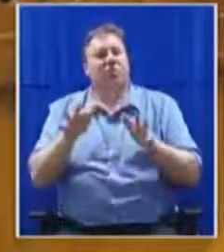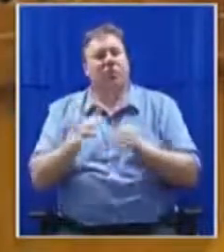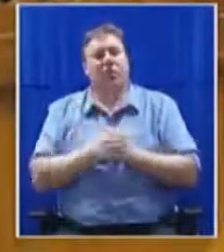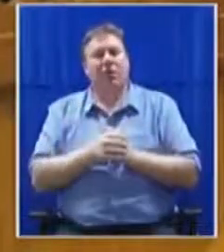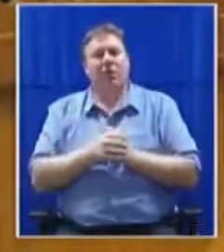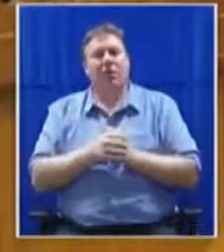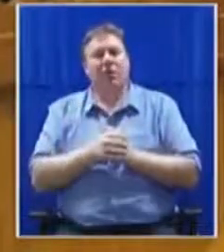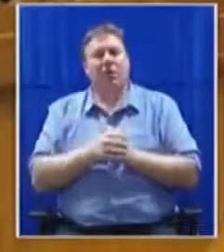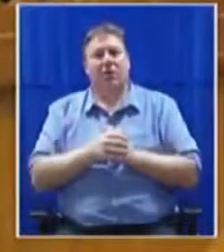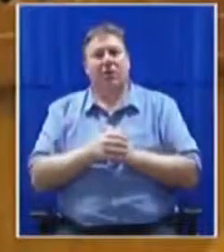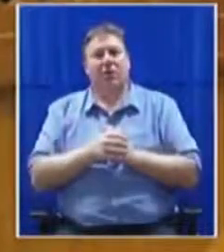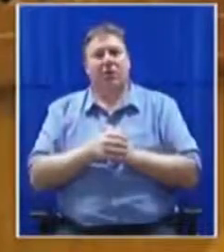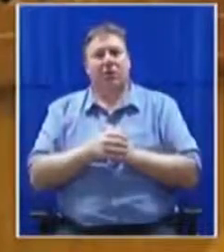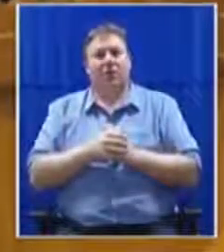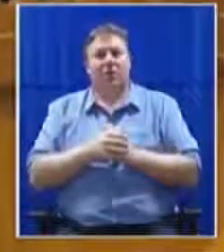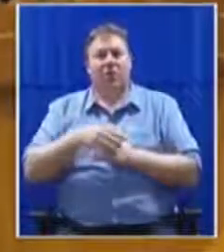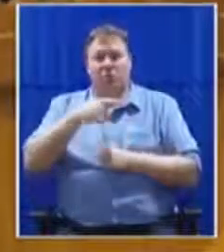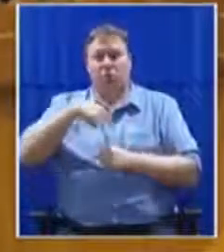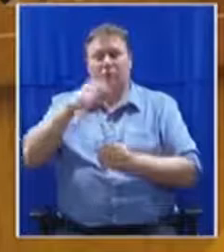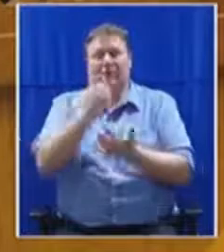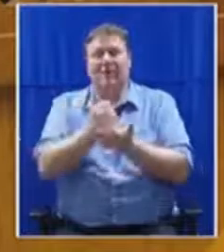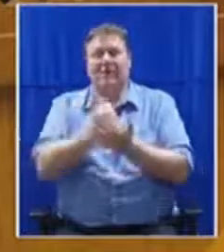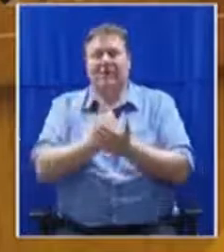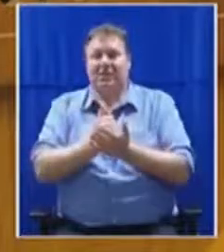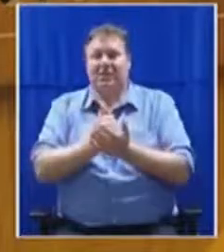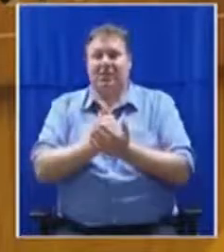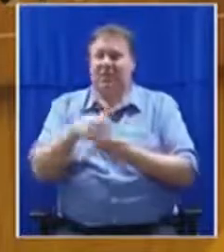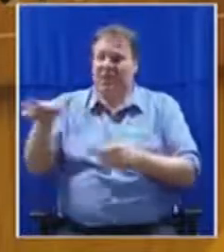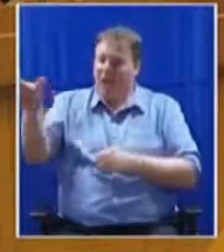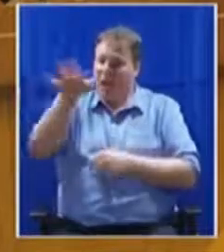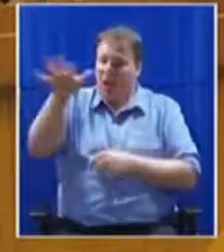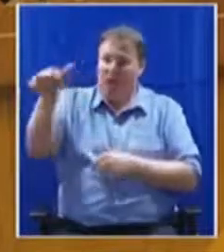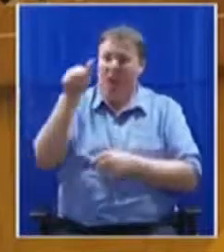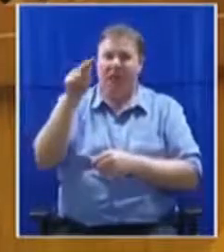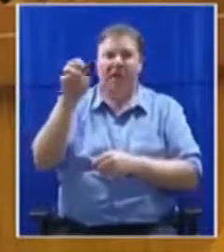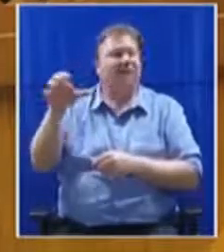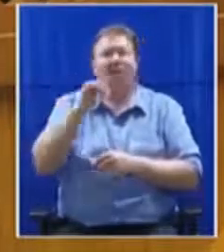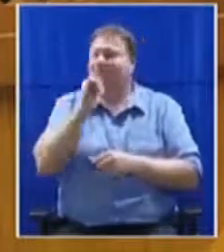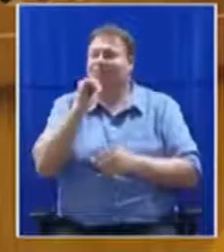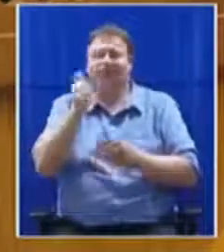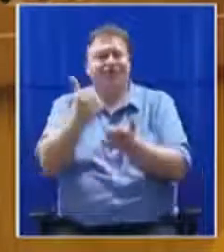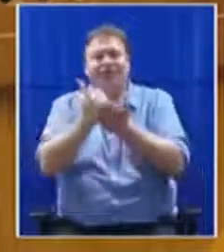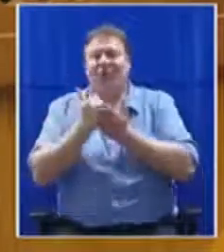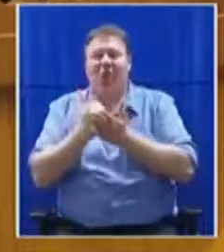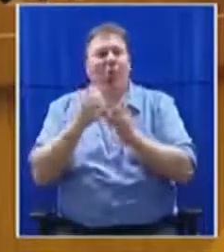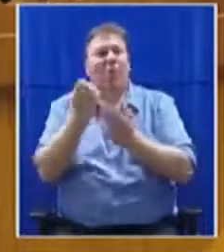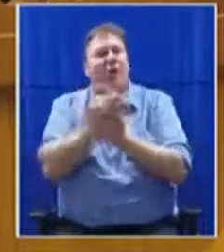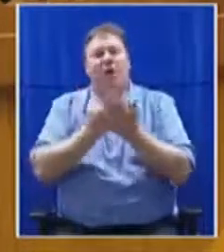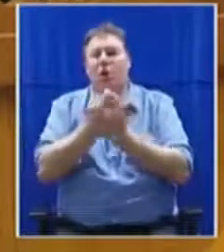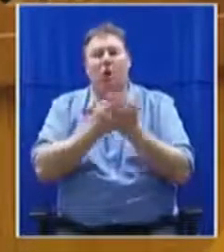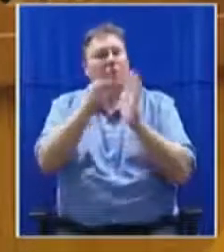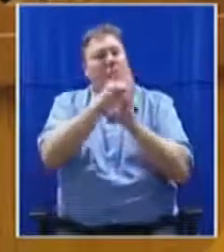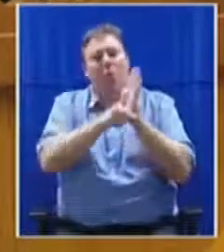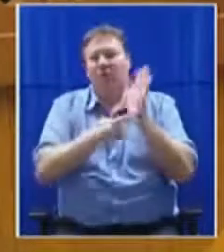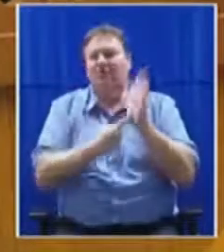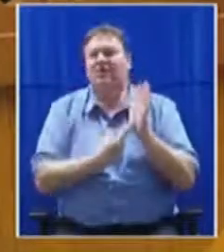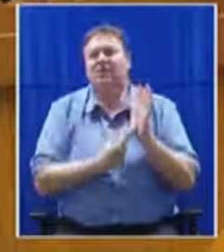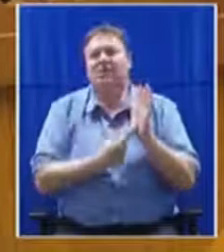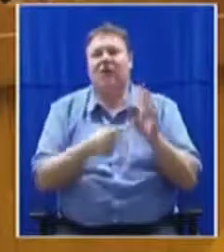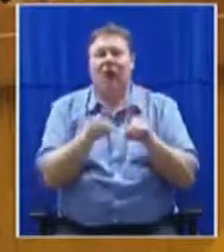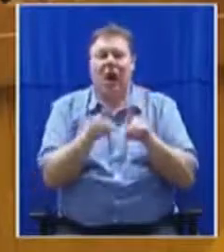when we sit here, this lot are putting out policies that are simply not helpful to our economy. Policies like the